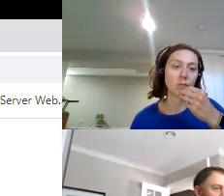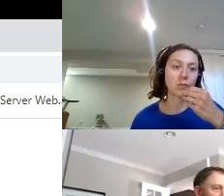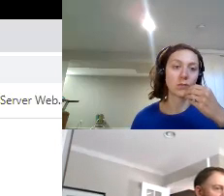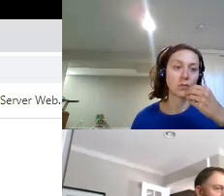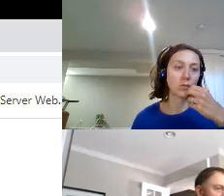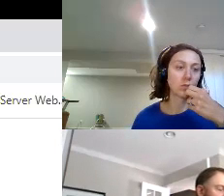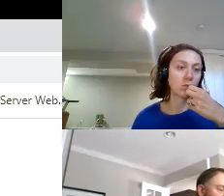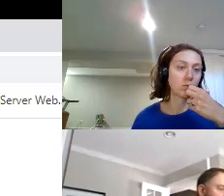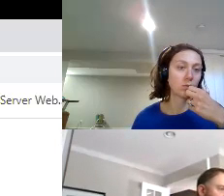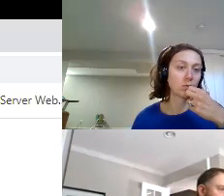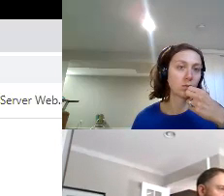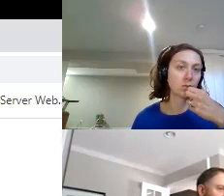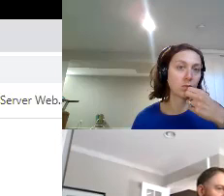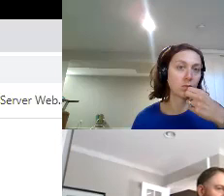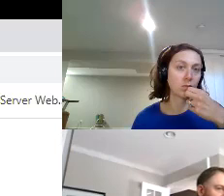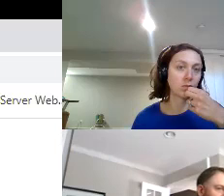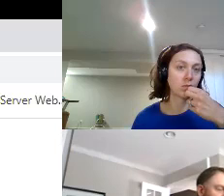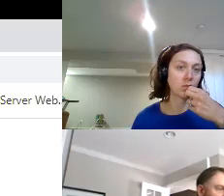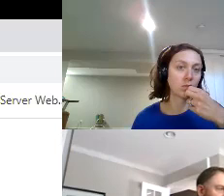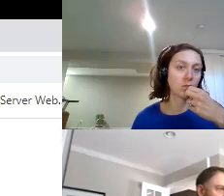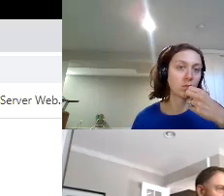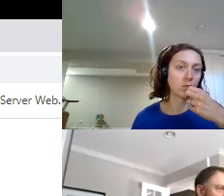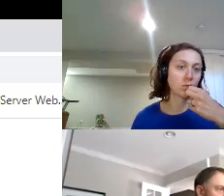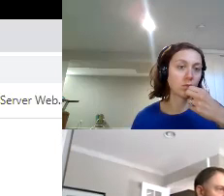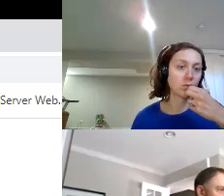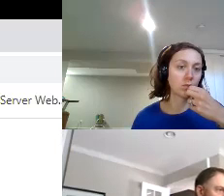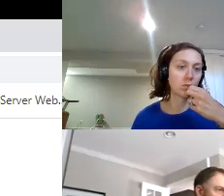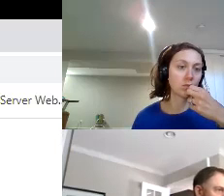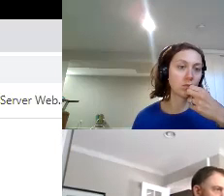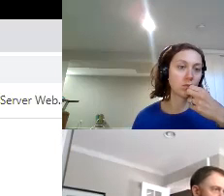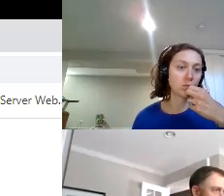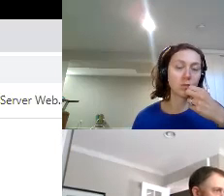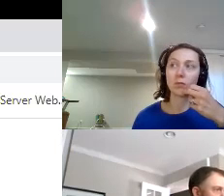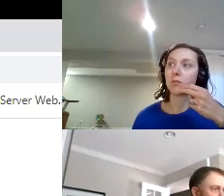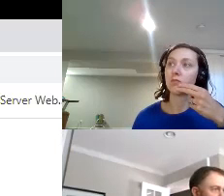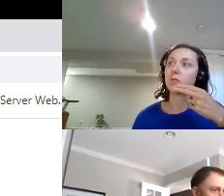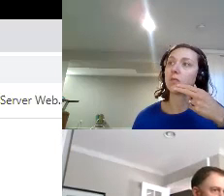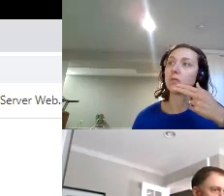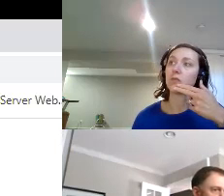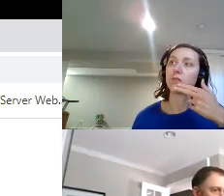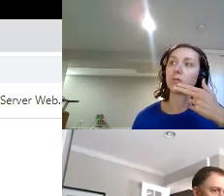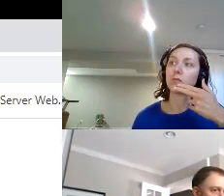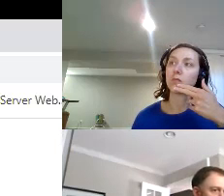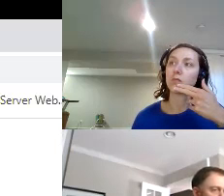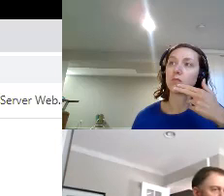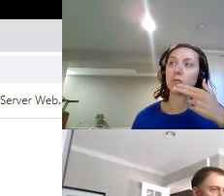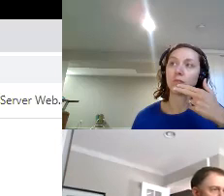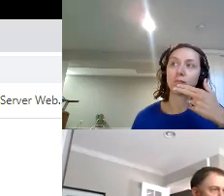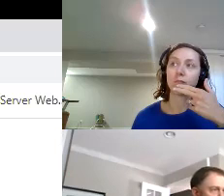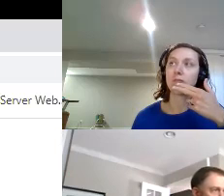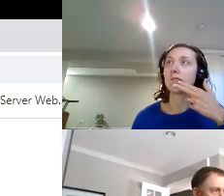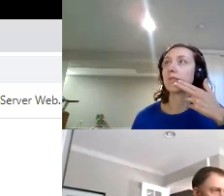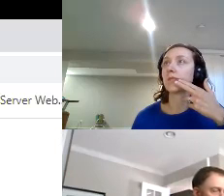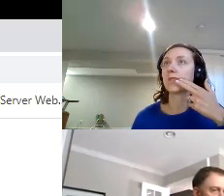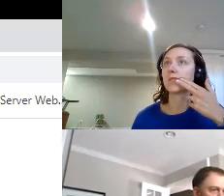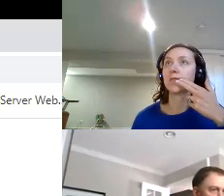for indicators of risk and protection related to injury and violence. And we can have these sort of neatly laid out under our shared risk